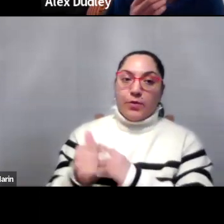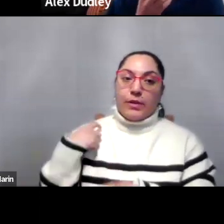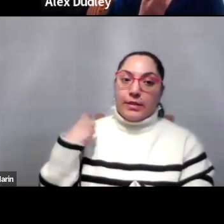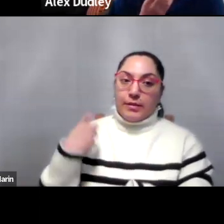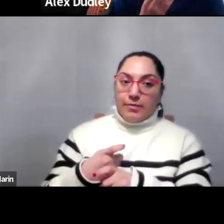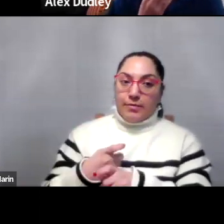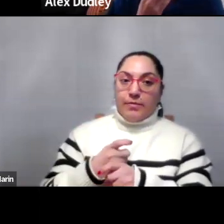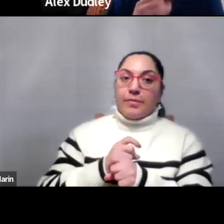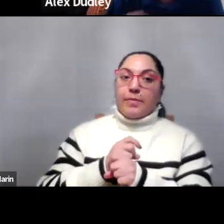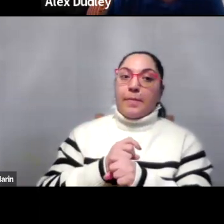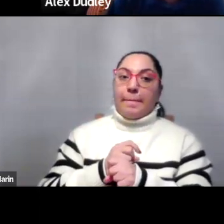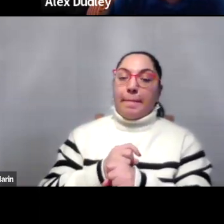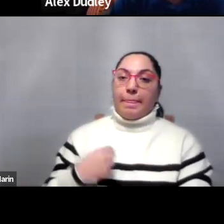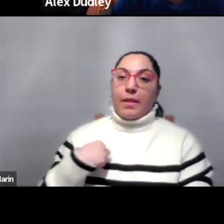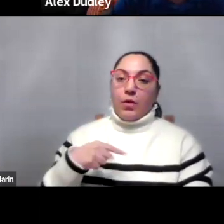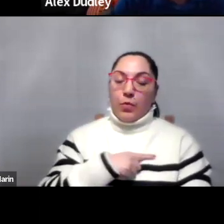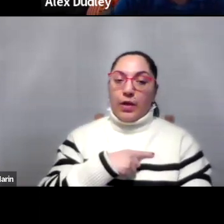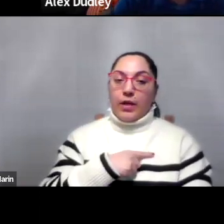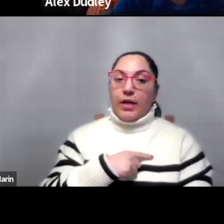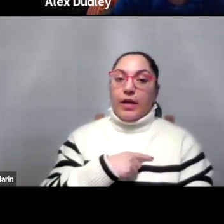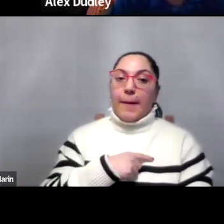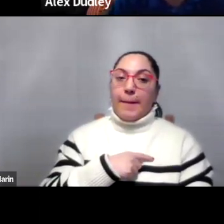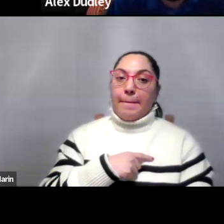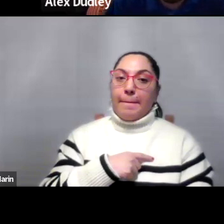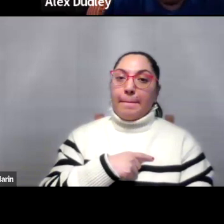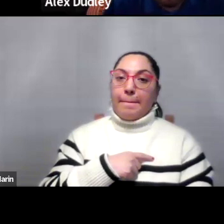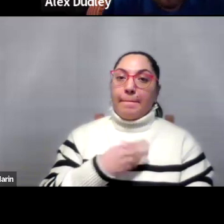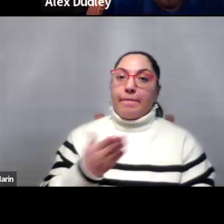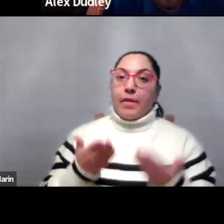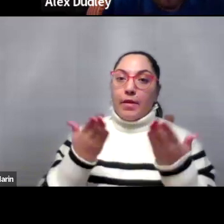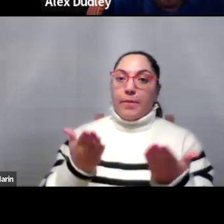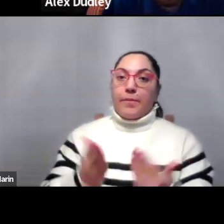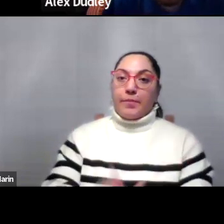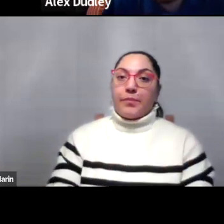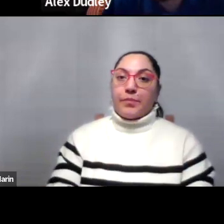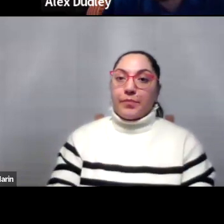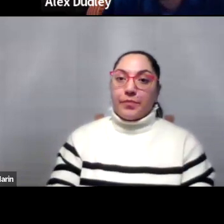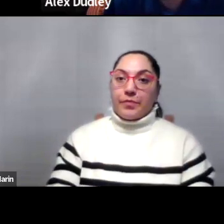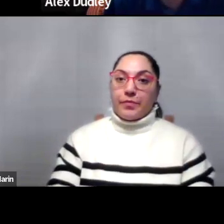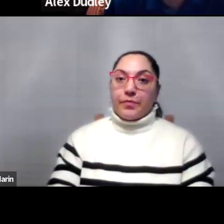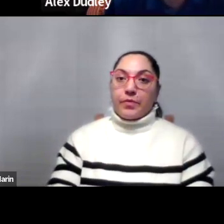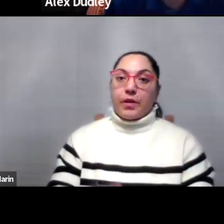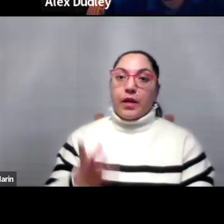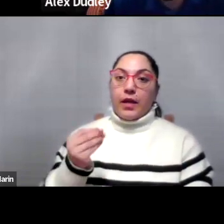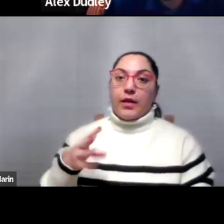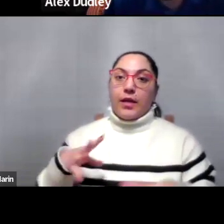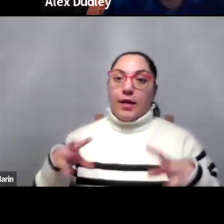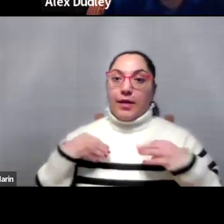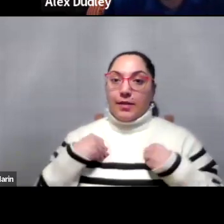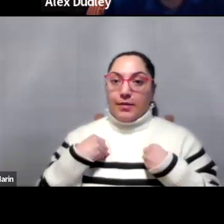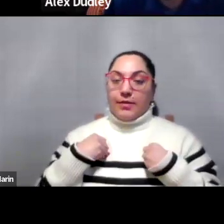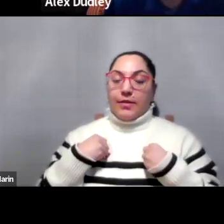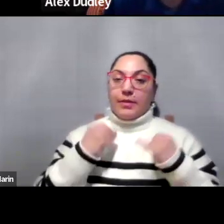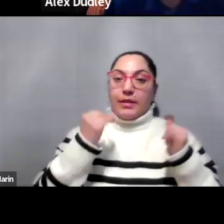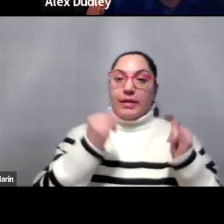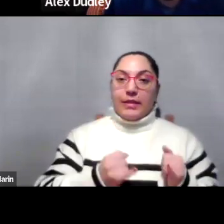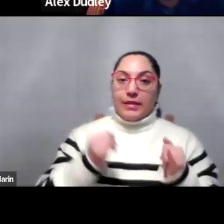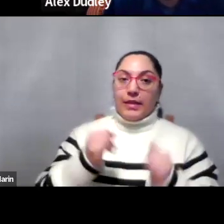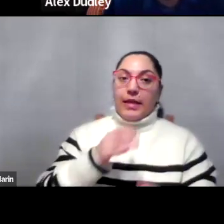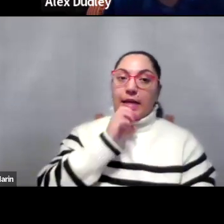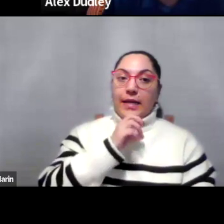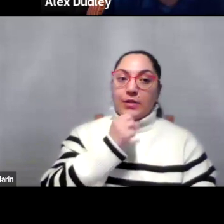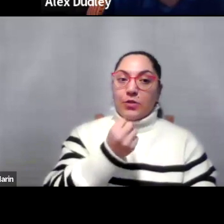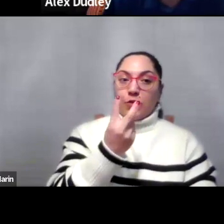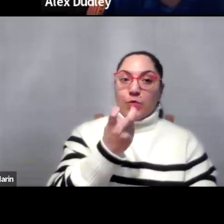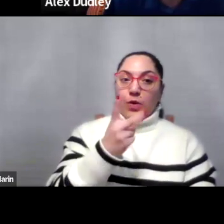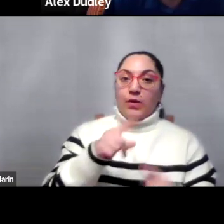here. We do offer, we're accepting individuals aged